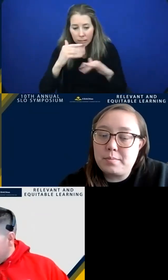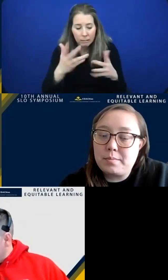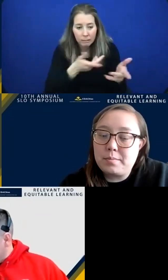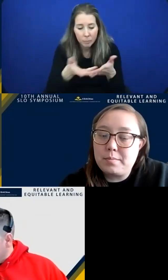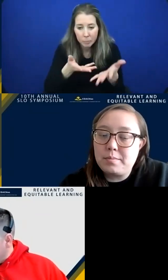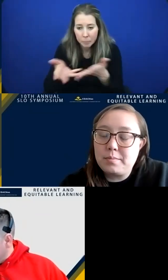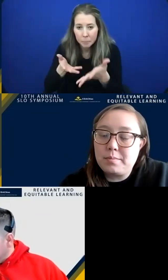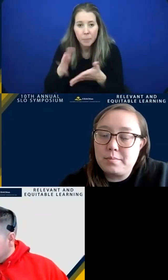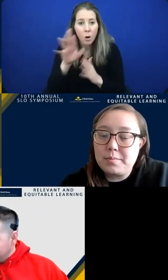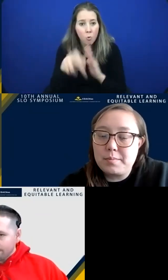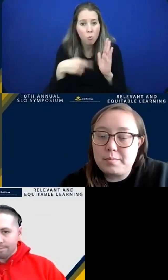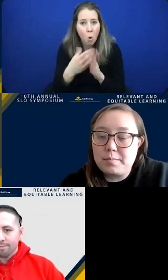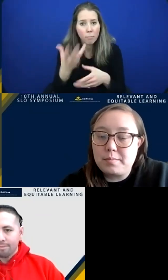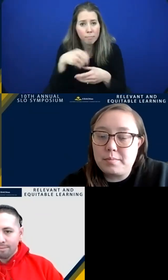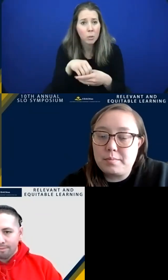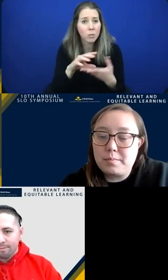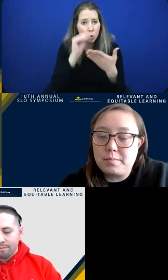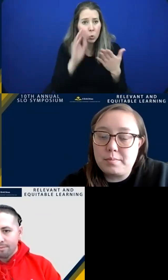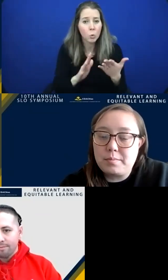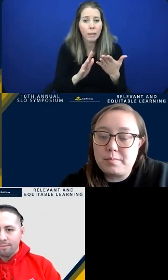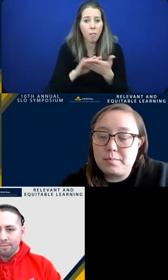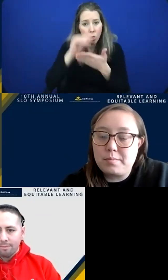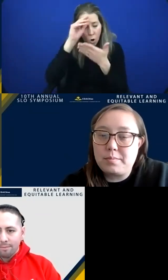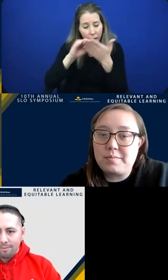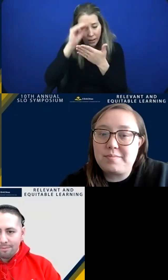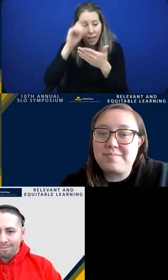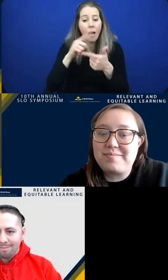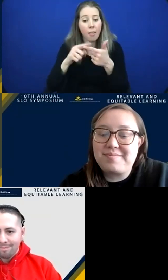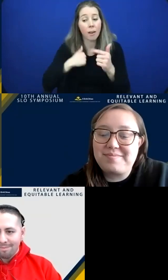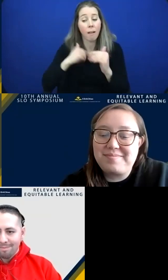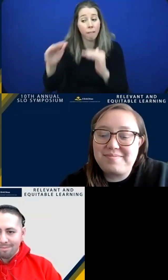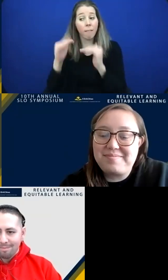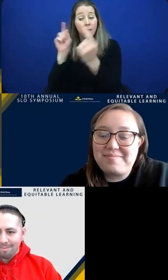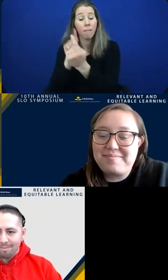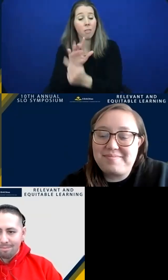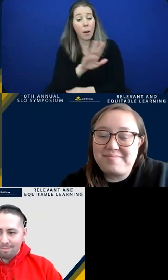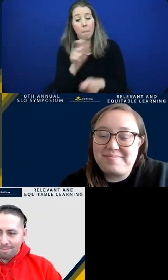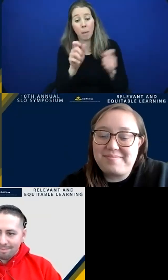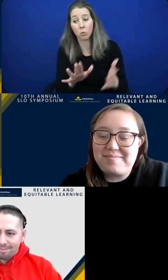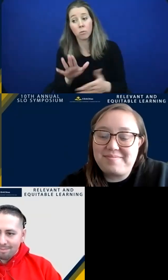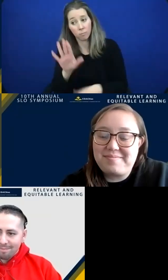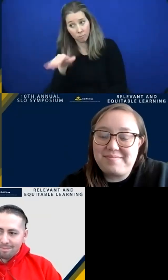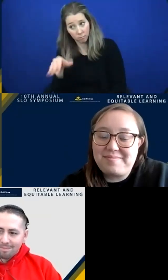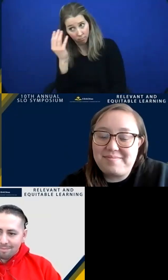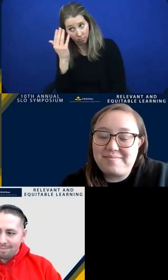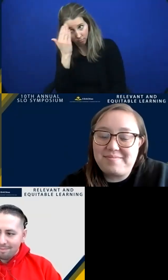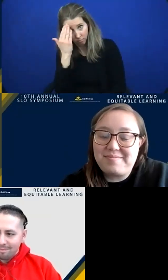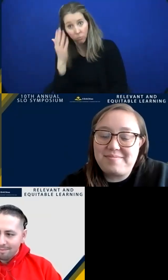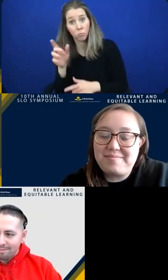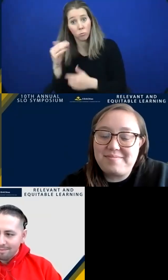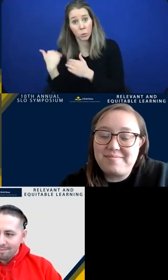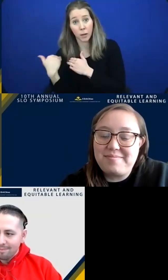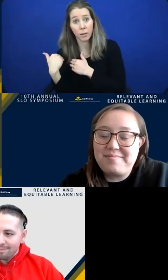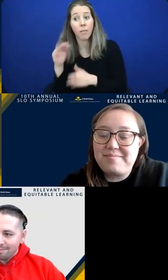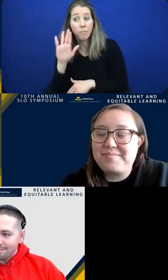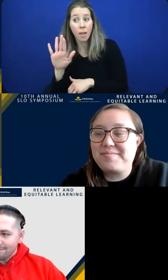they play in student learning. And then I go to their managers and talk to them so that they know the responsibility their people